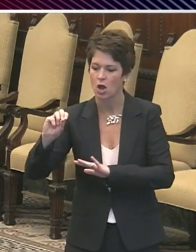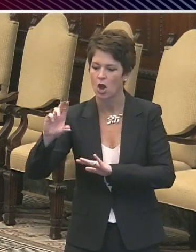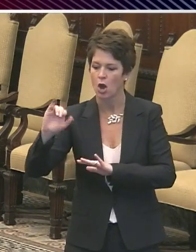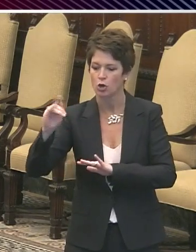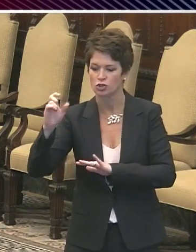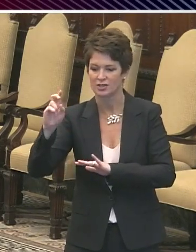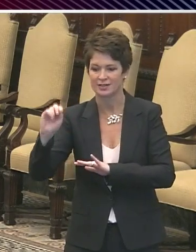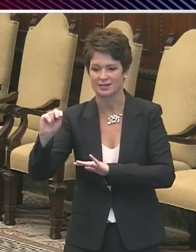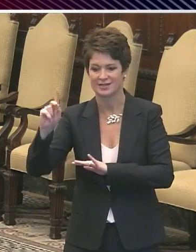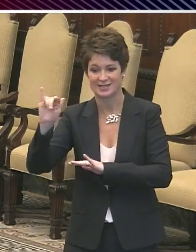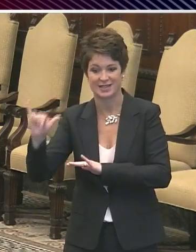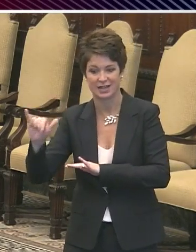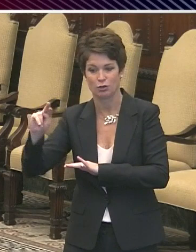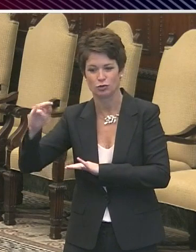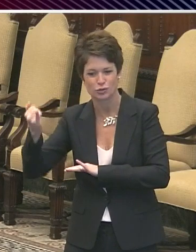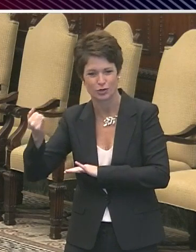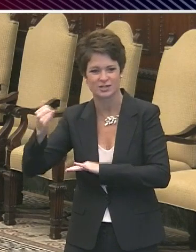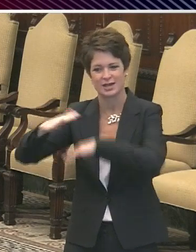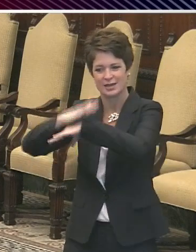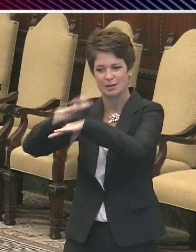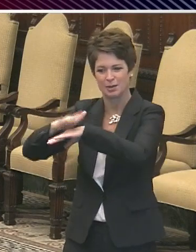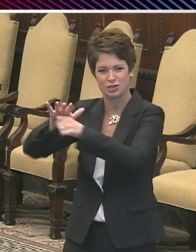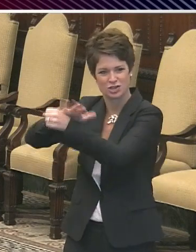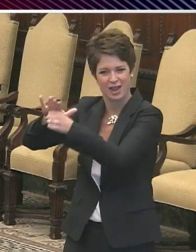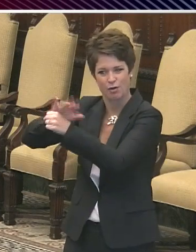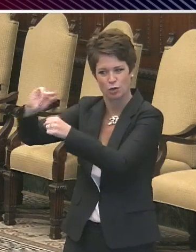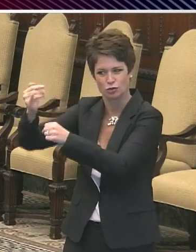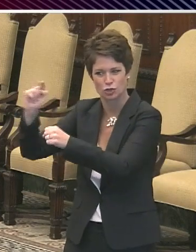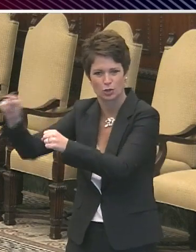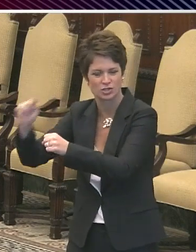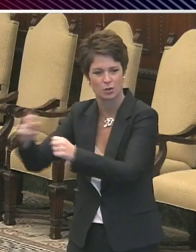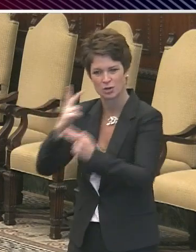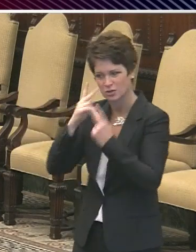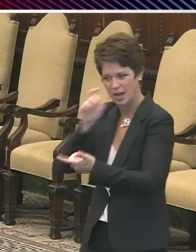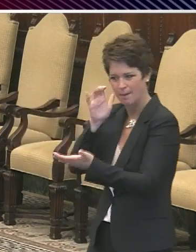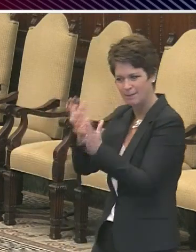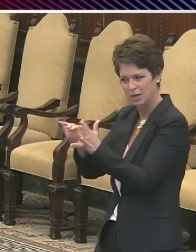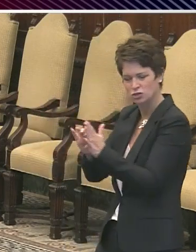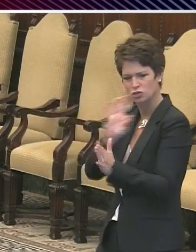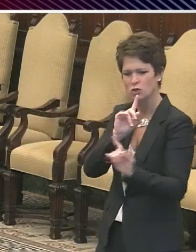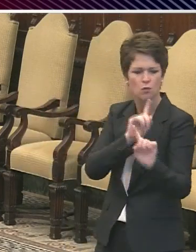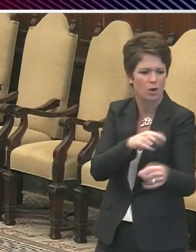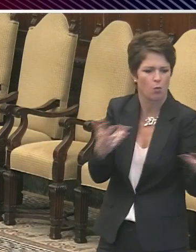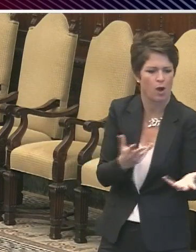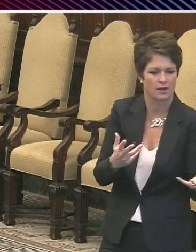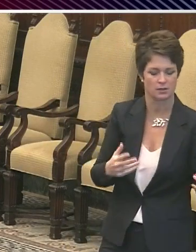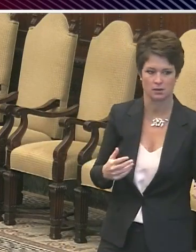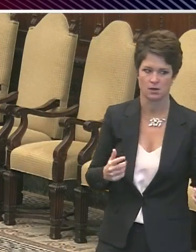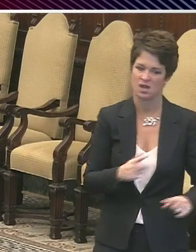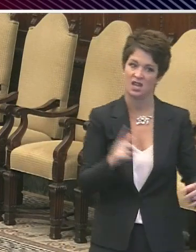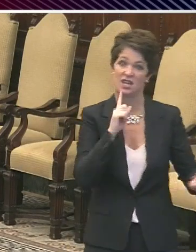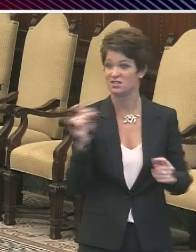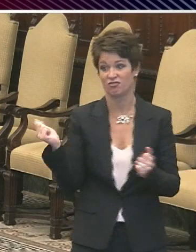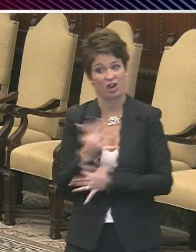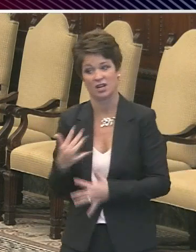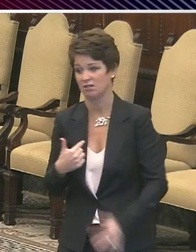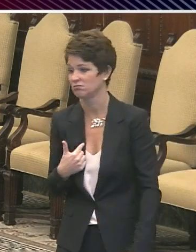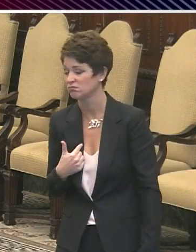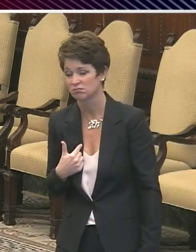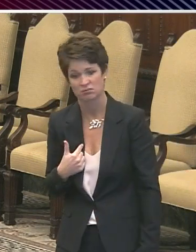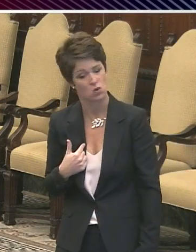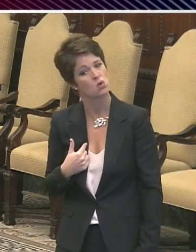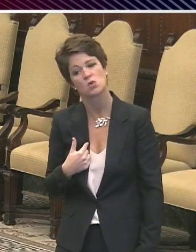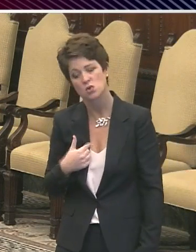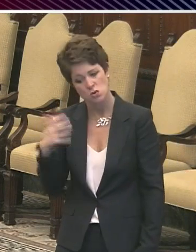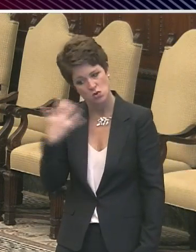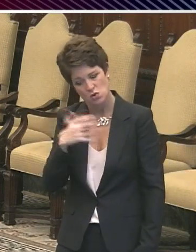shore towns, knowing that, some of those people, at least some of them are Philadelphia residents. Well, it's frightening. Considering